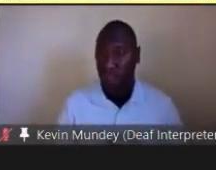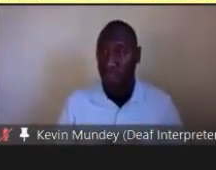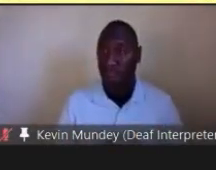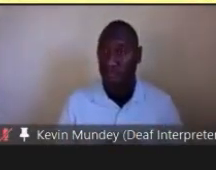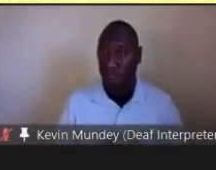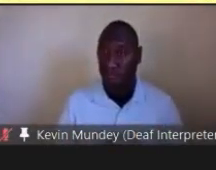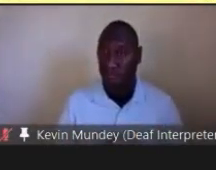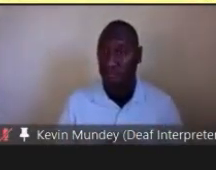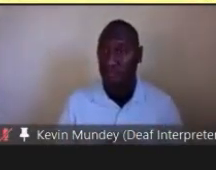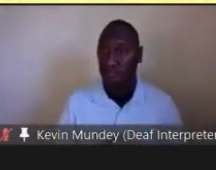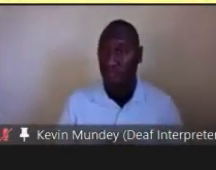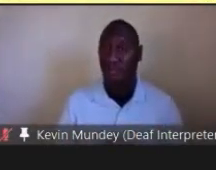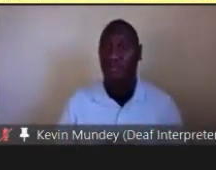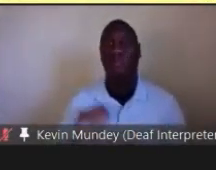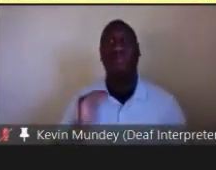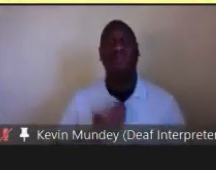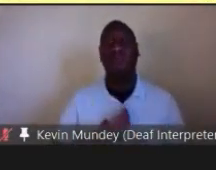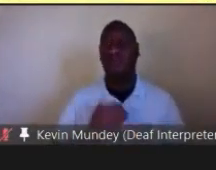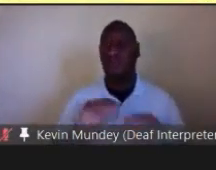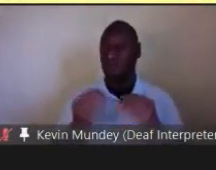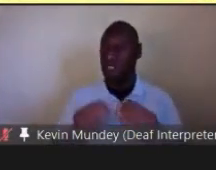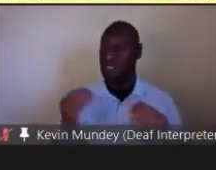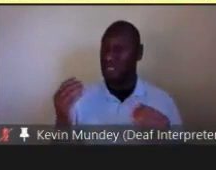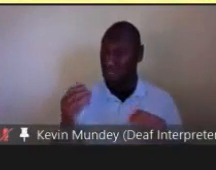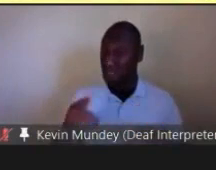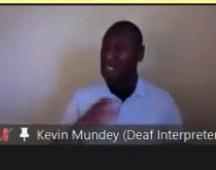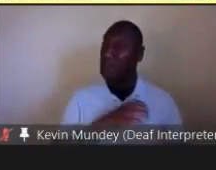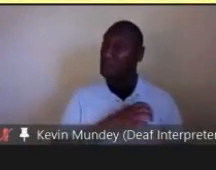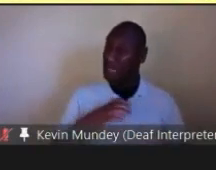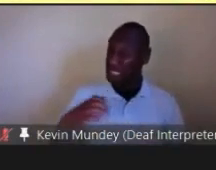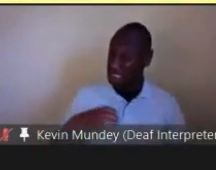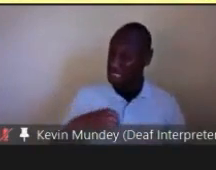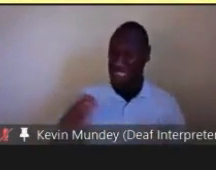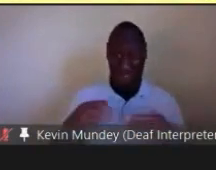Our office and commission are here to ensure